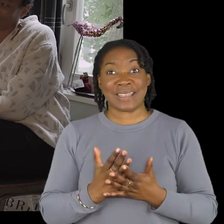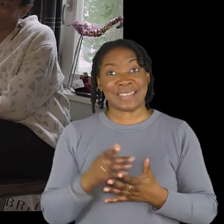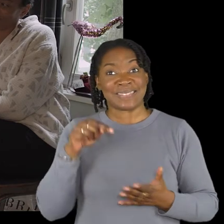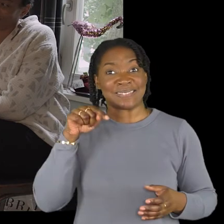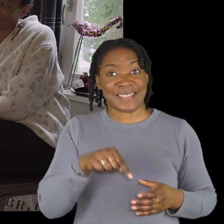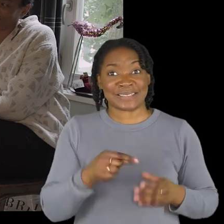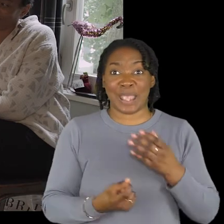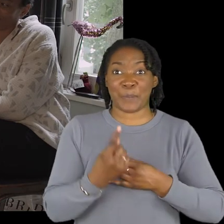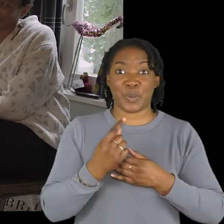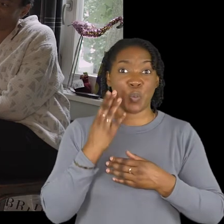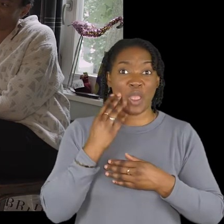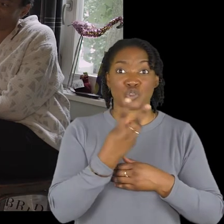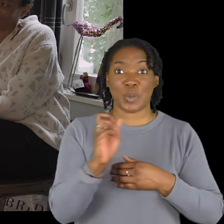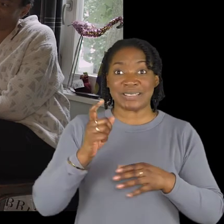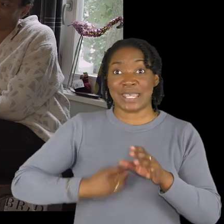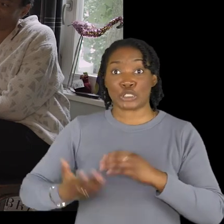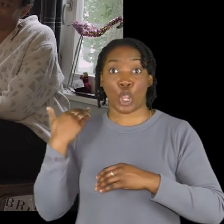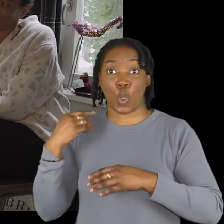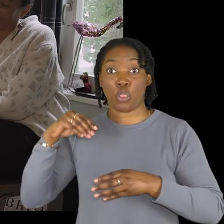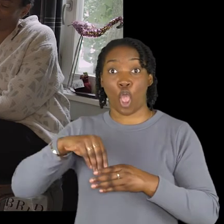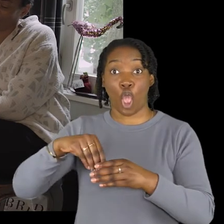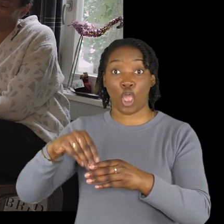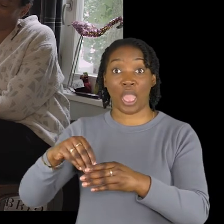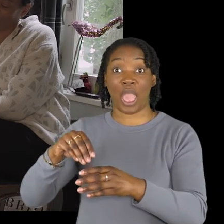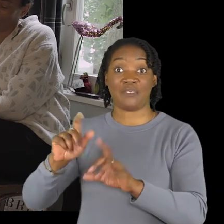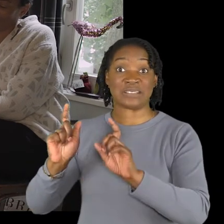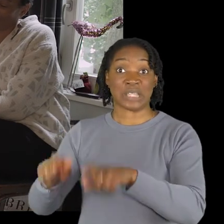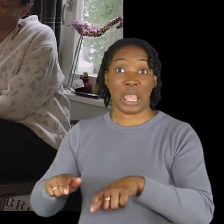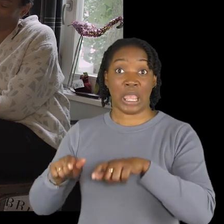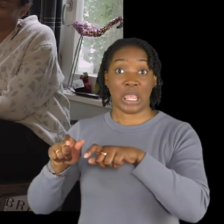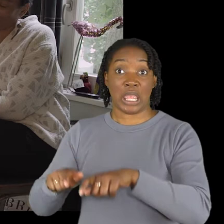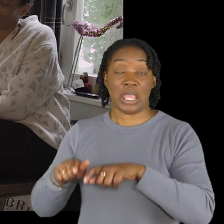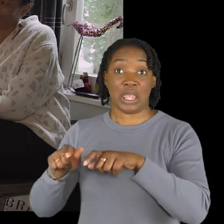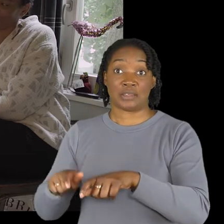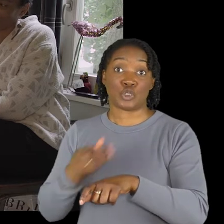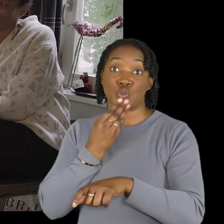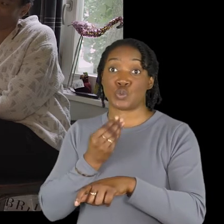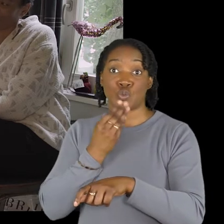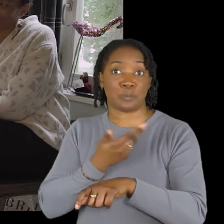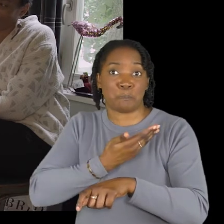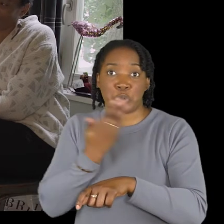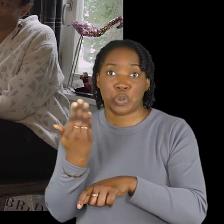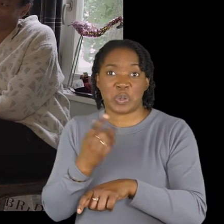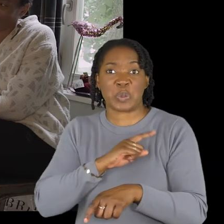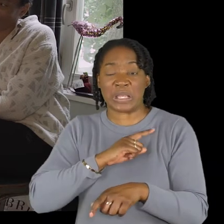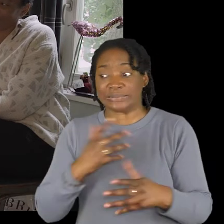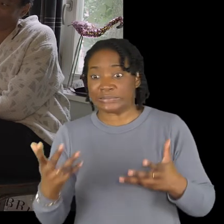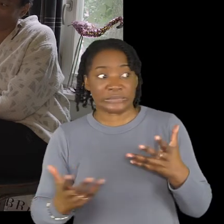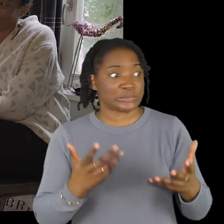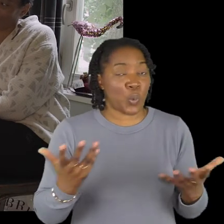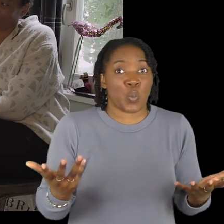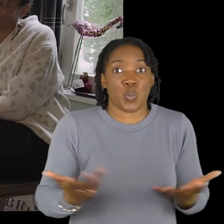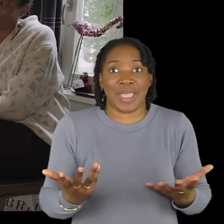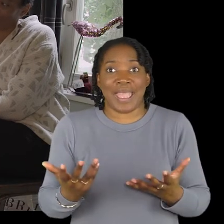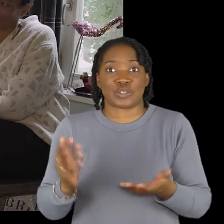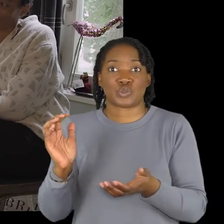that it was 20 years and nothing had been done with that archive since I did it. And I understood why, because there wasn't